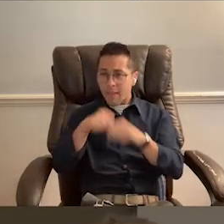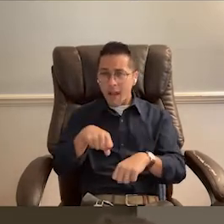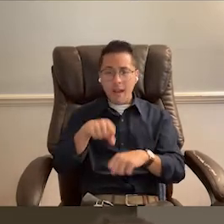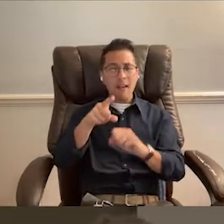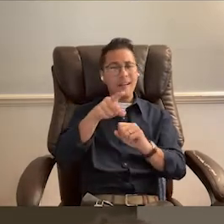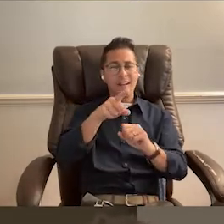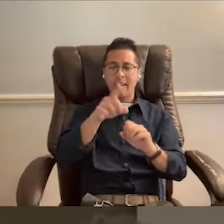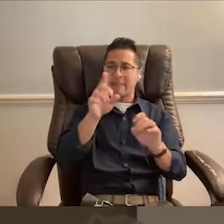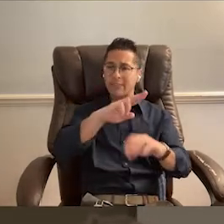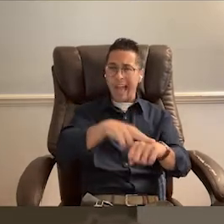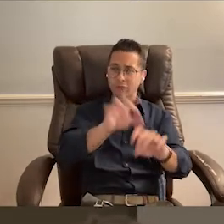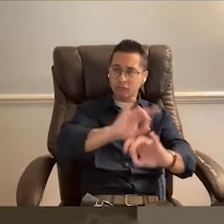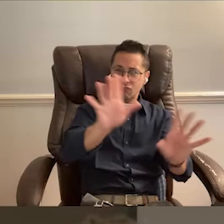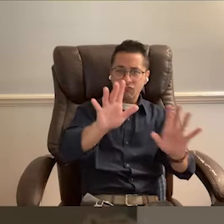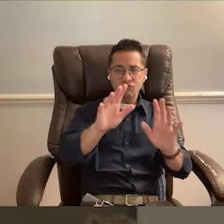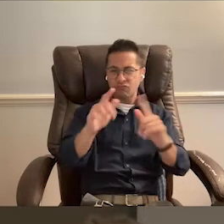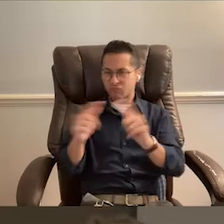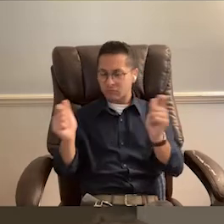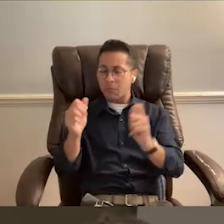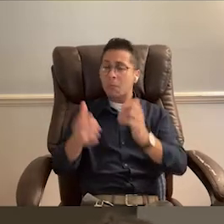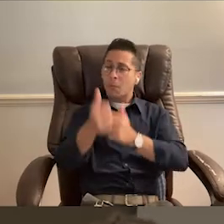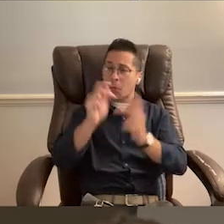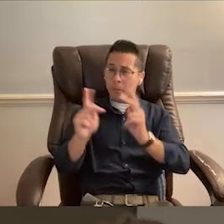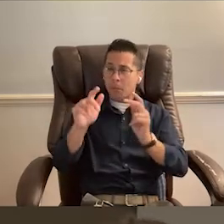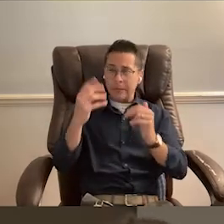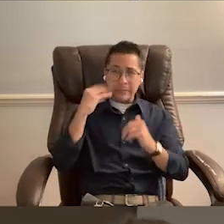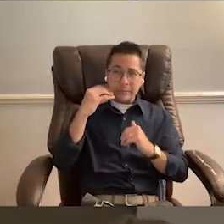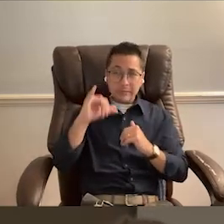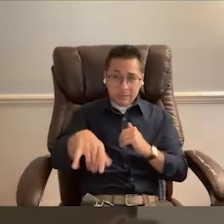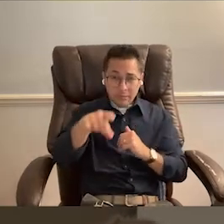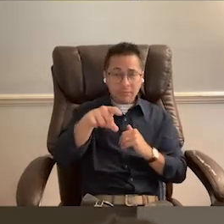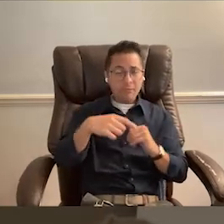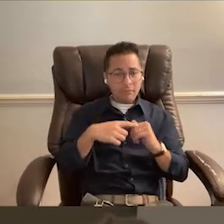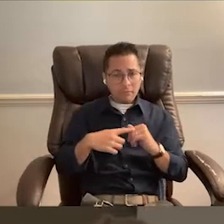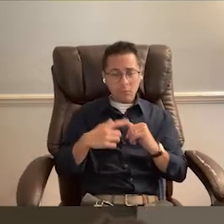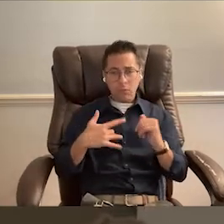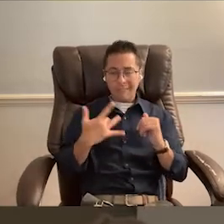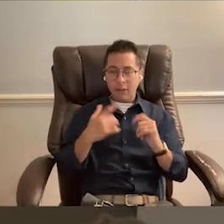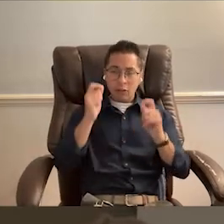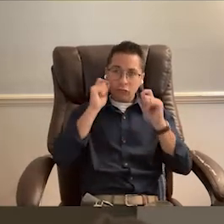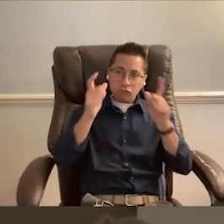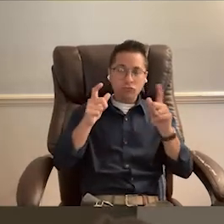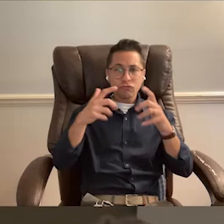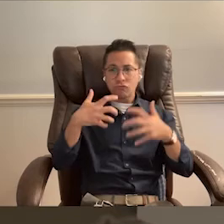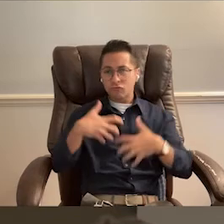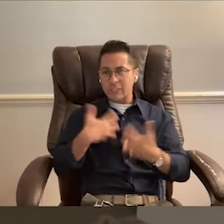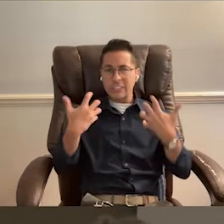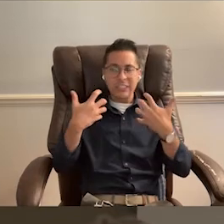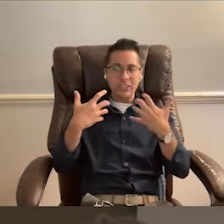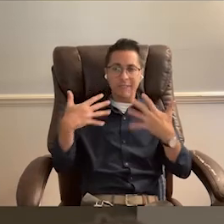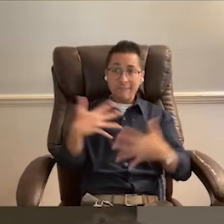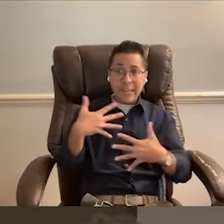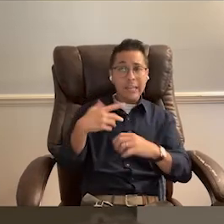assault, the unexpected death of a loved one, an accident, a war, or a natural disaster. Most people who experience a traumatic event